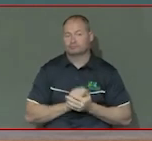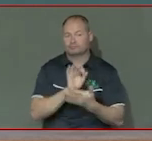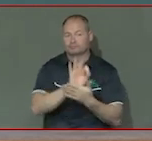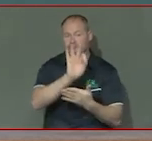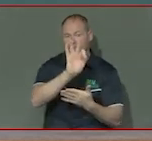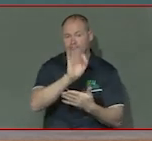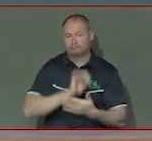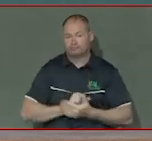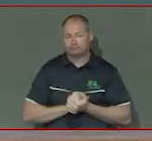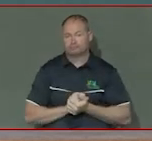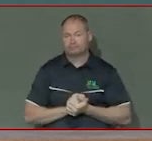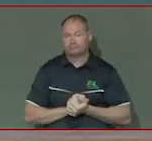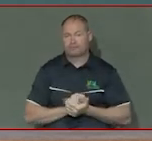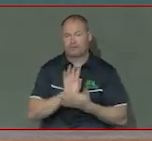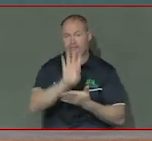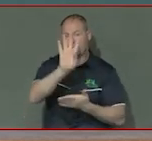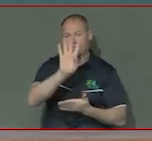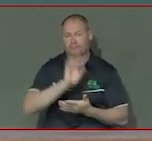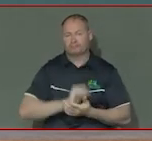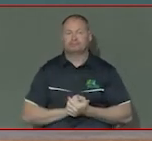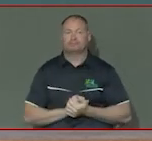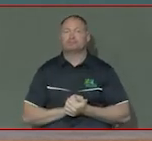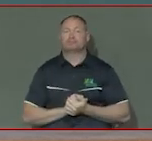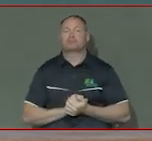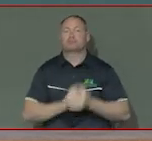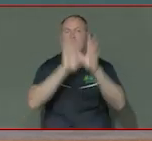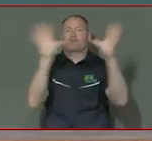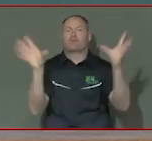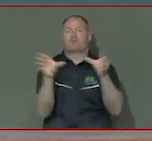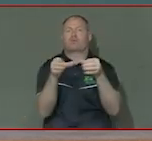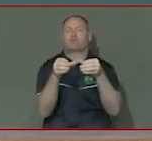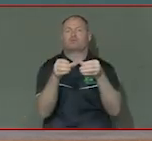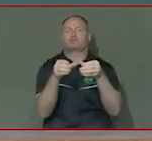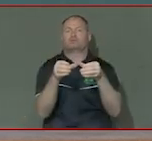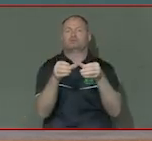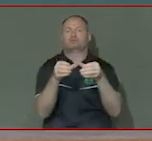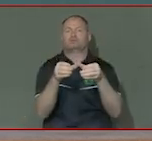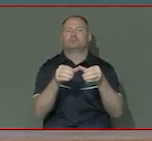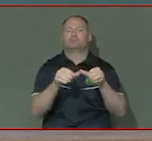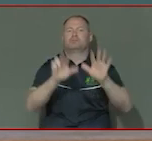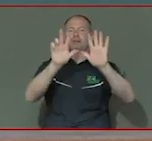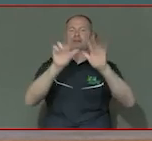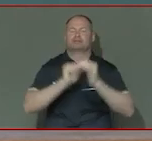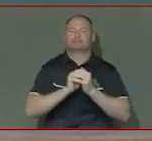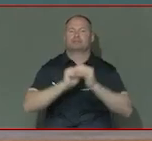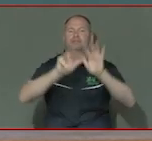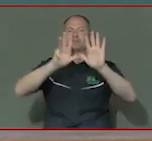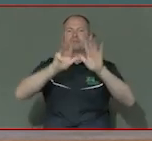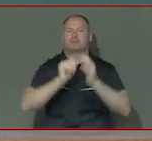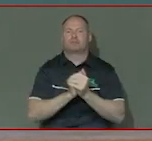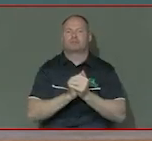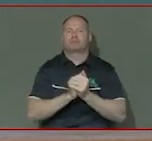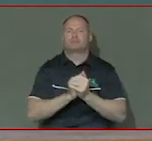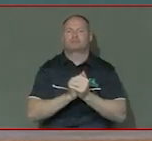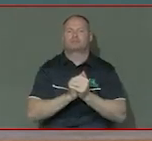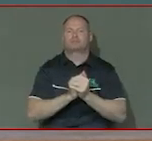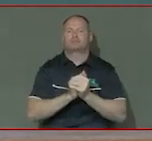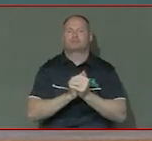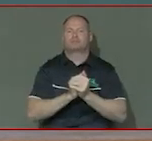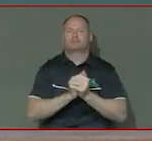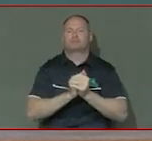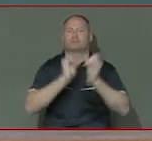13, and 14. They go together. Number 8, 9, 11, 12, 13, and